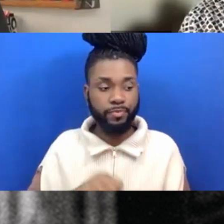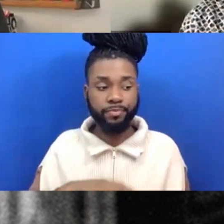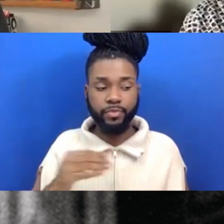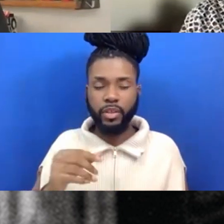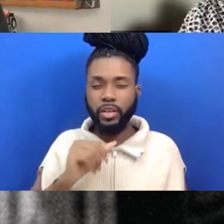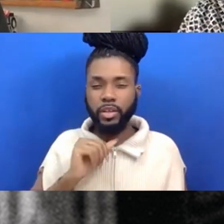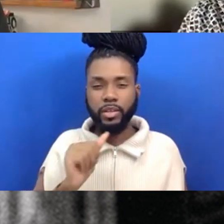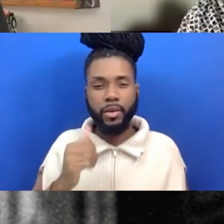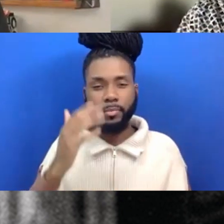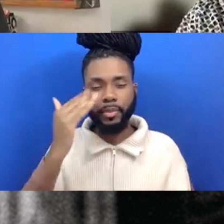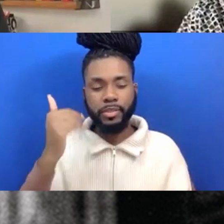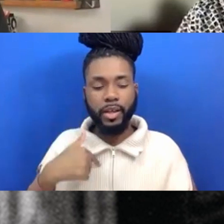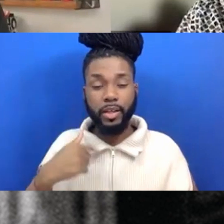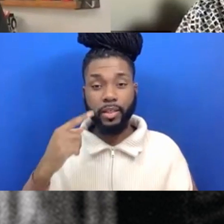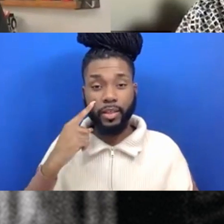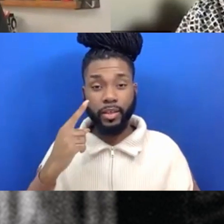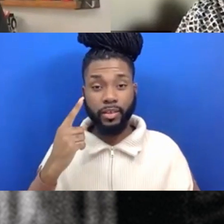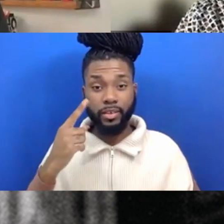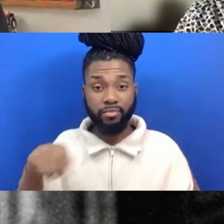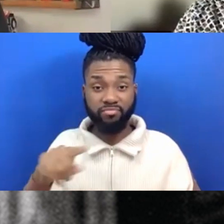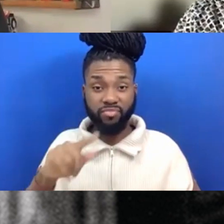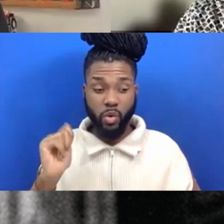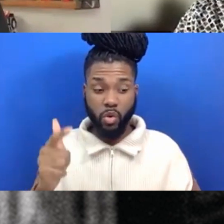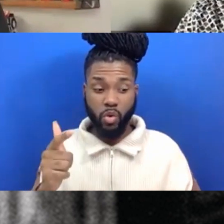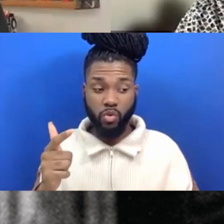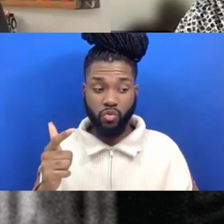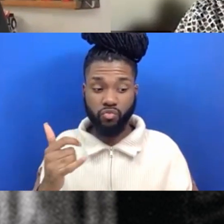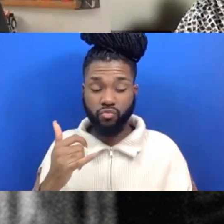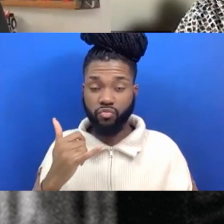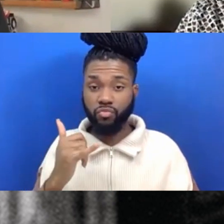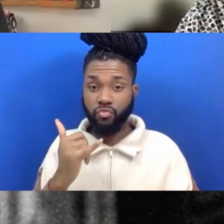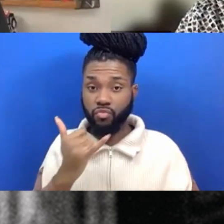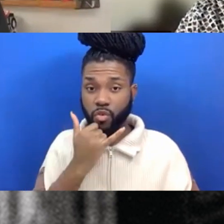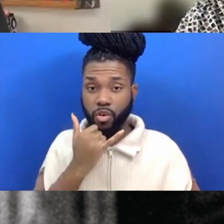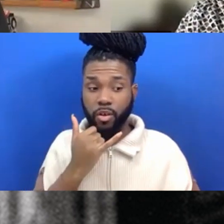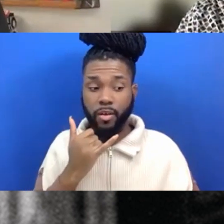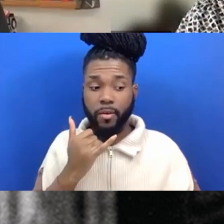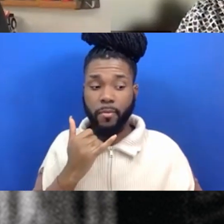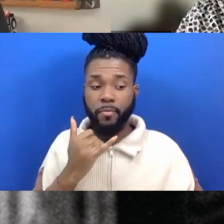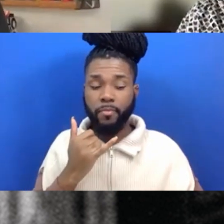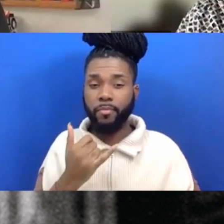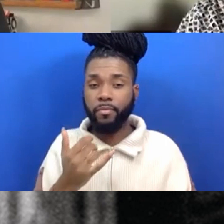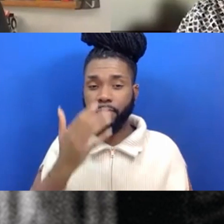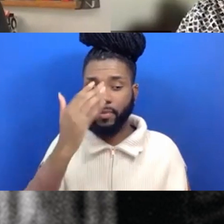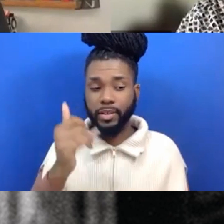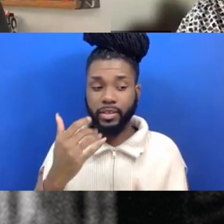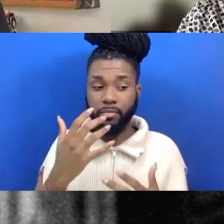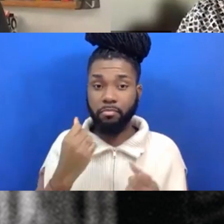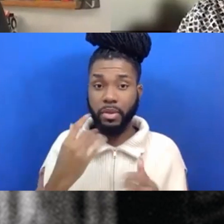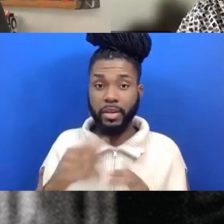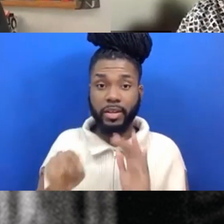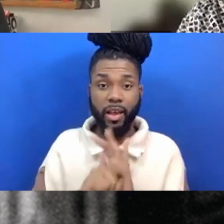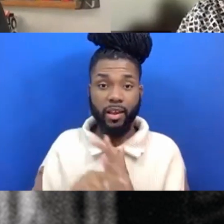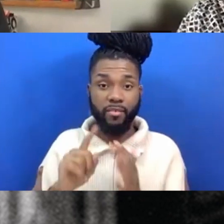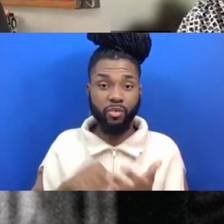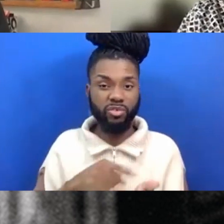not because I think they're all wrong, but because a lot of the negative criticism of it,